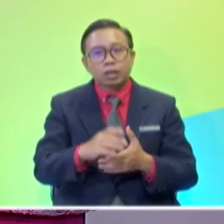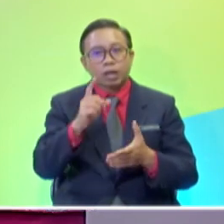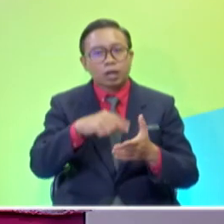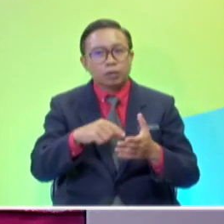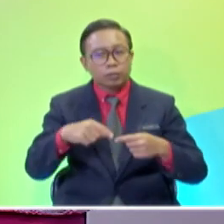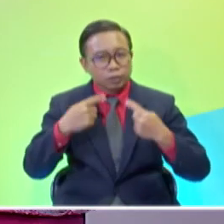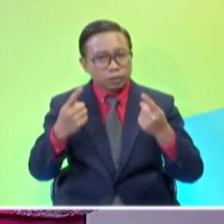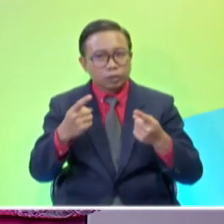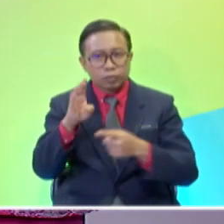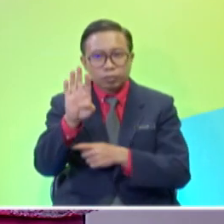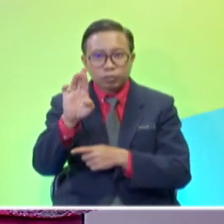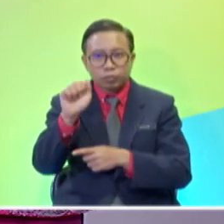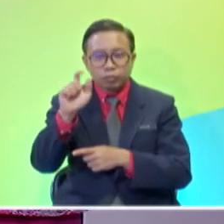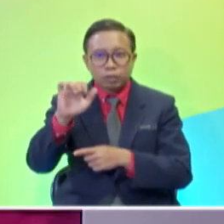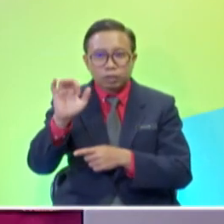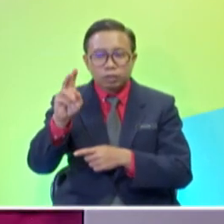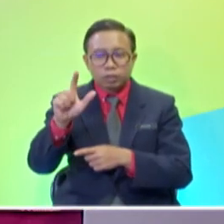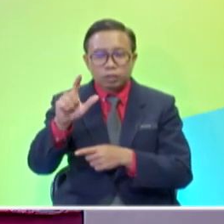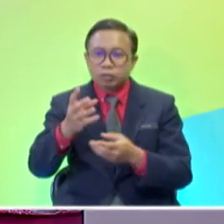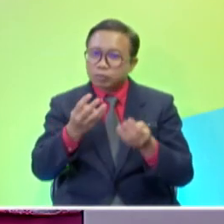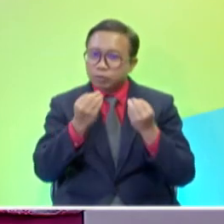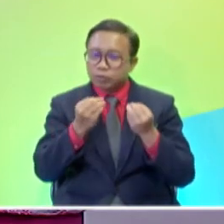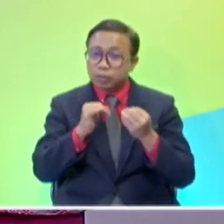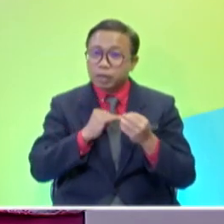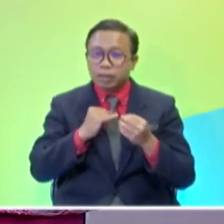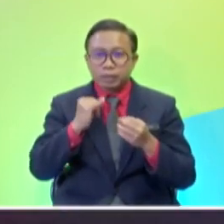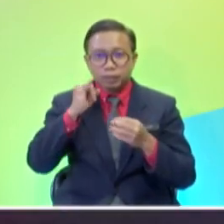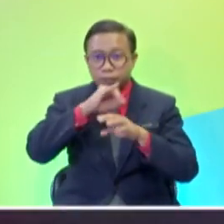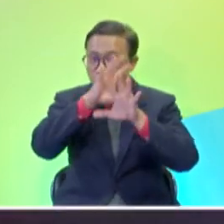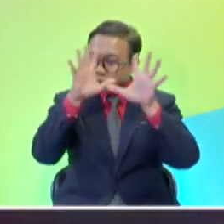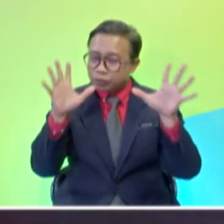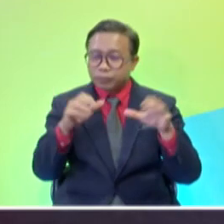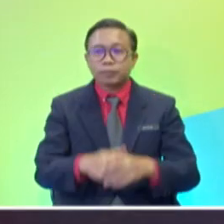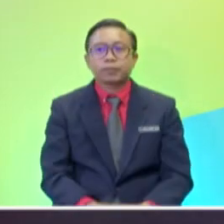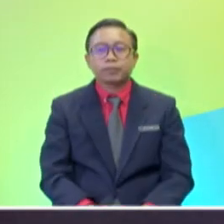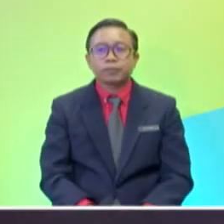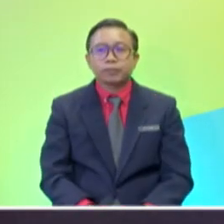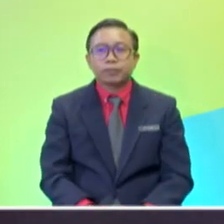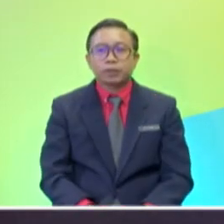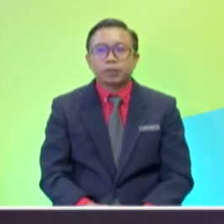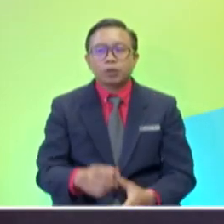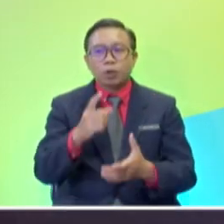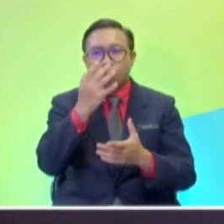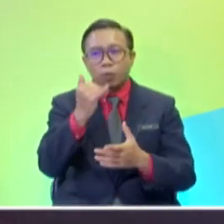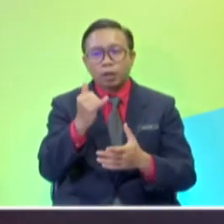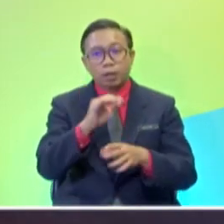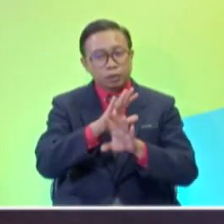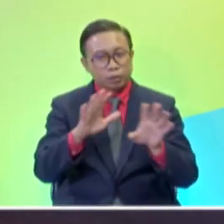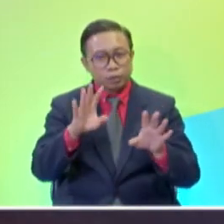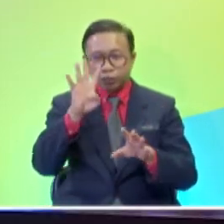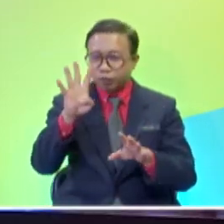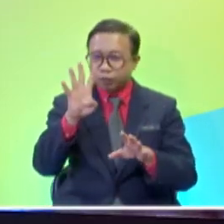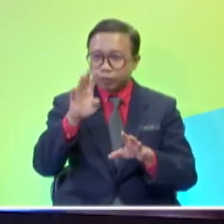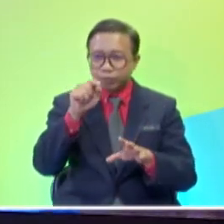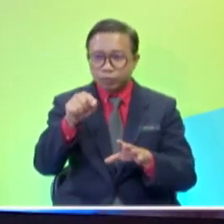Rio. I've always wanted to. So I just imagine it. Okay, Miss Ima, why not, right? We have all these points and then you